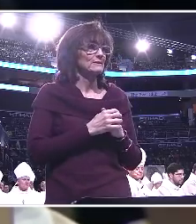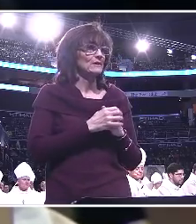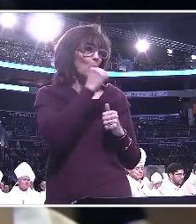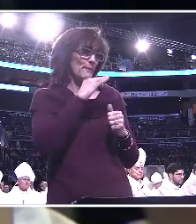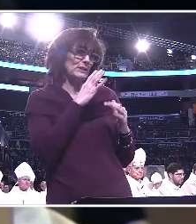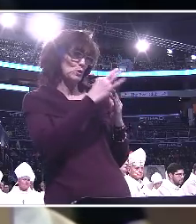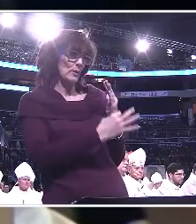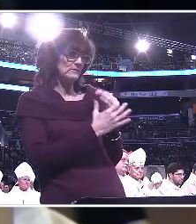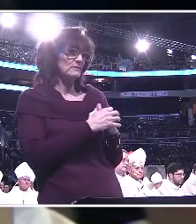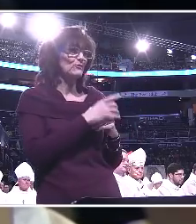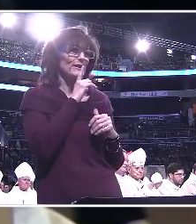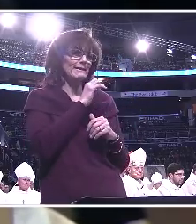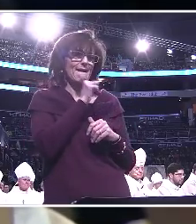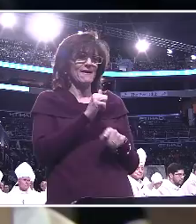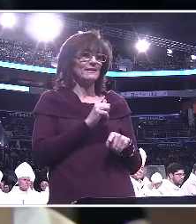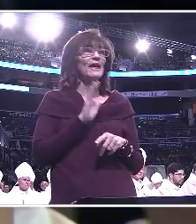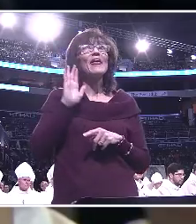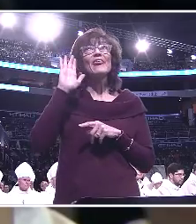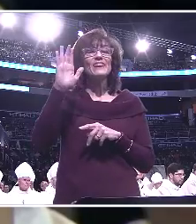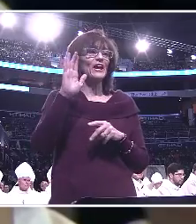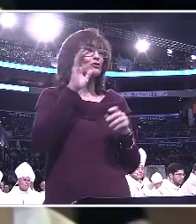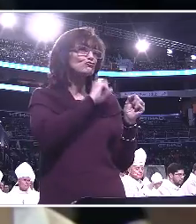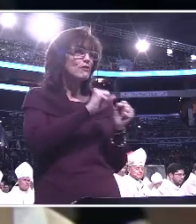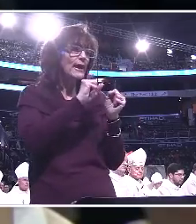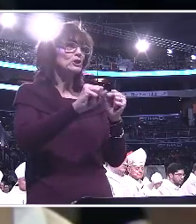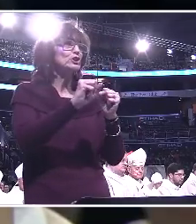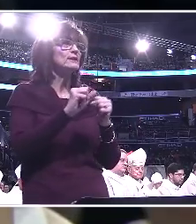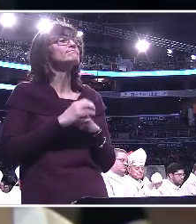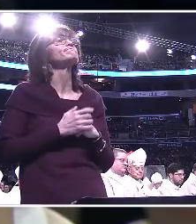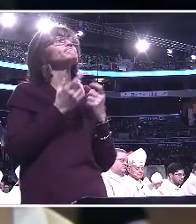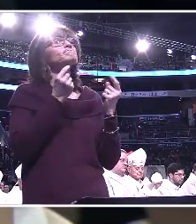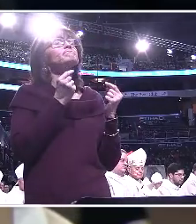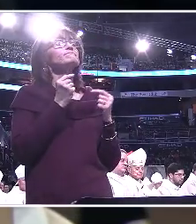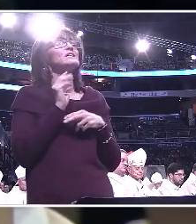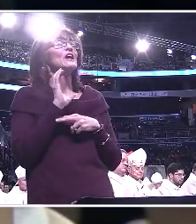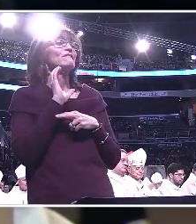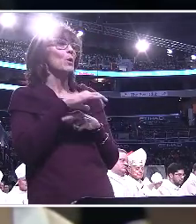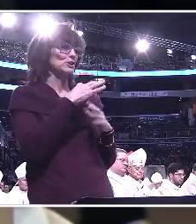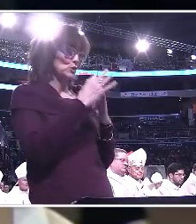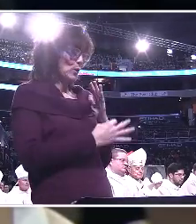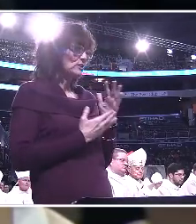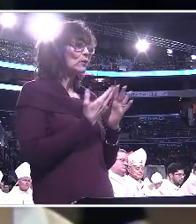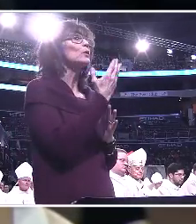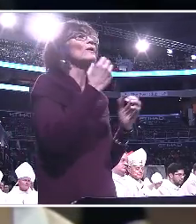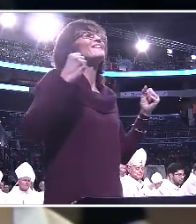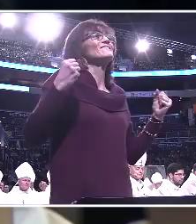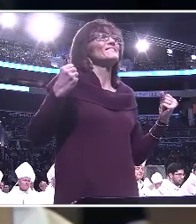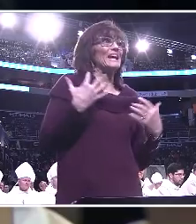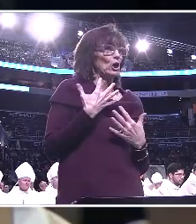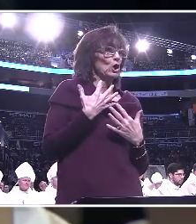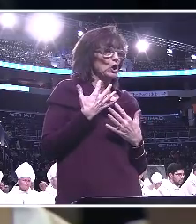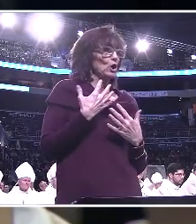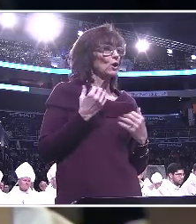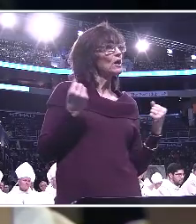Their tactic is forcing this so-called choice through fear. Fear that your